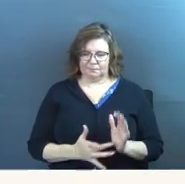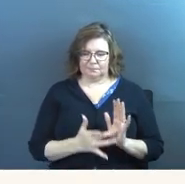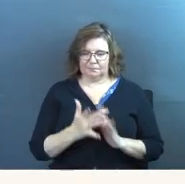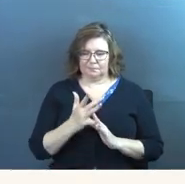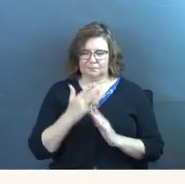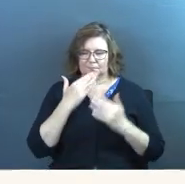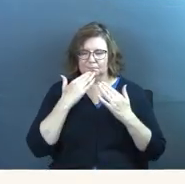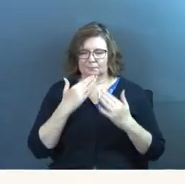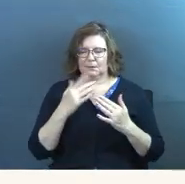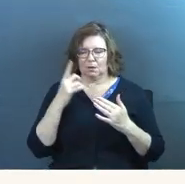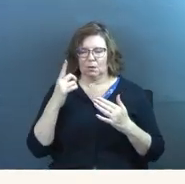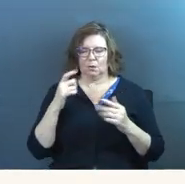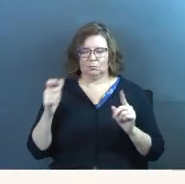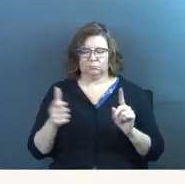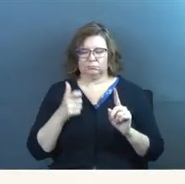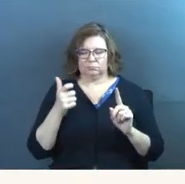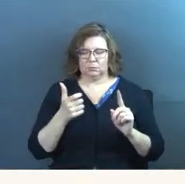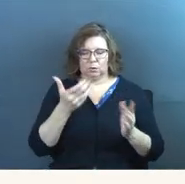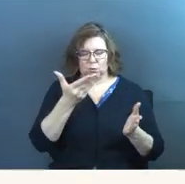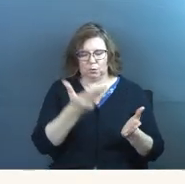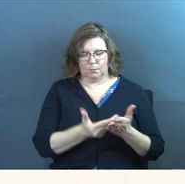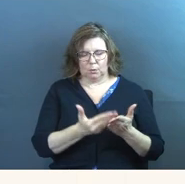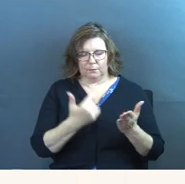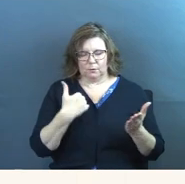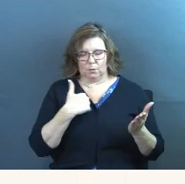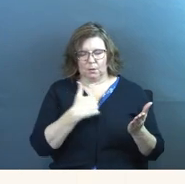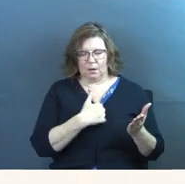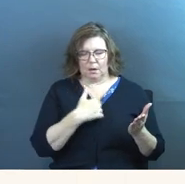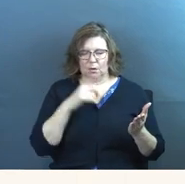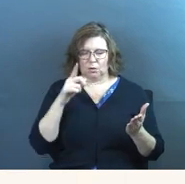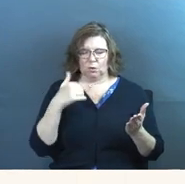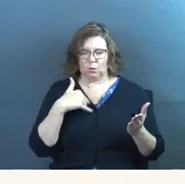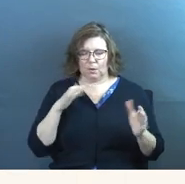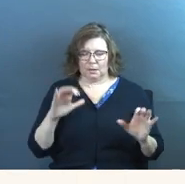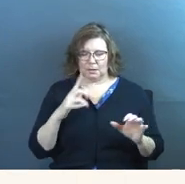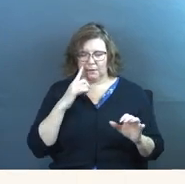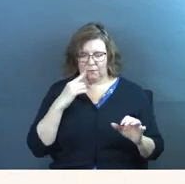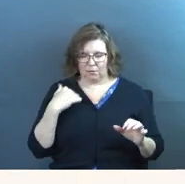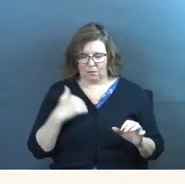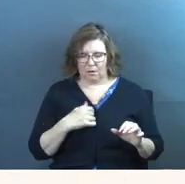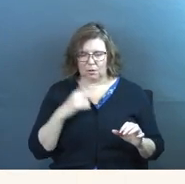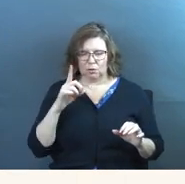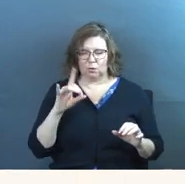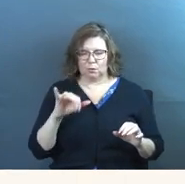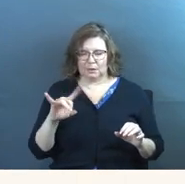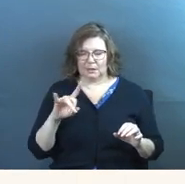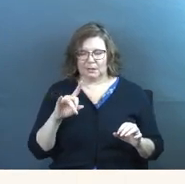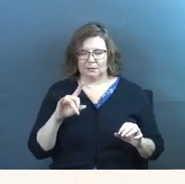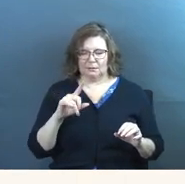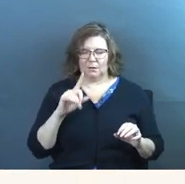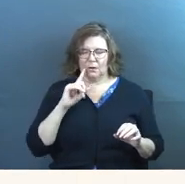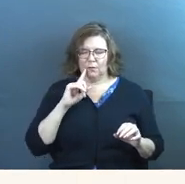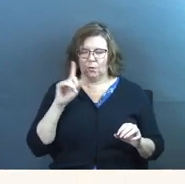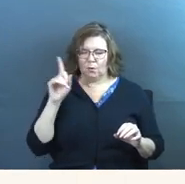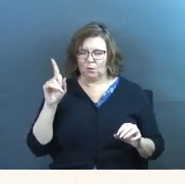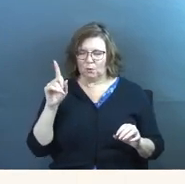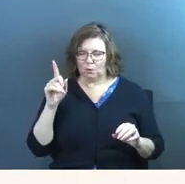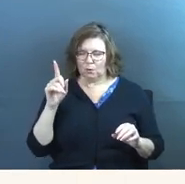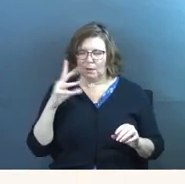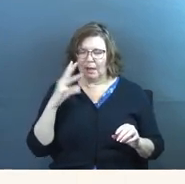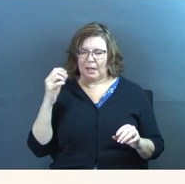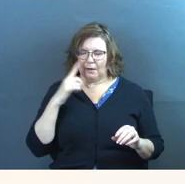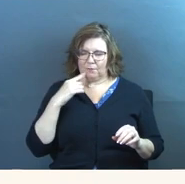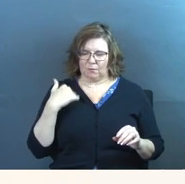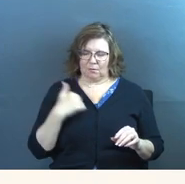Jesus, thank you that you went out of your way, Lord, to prove to us, God, what you had done. And God, you did that, not just for you, Lord, you did it